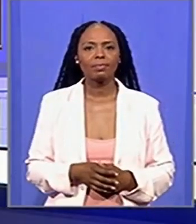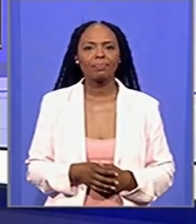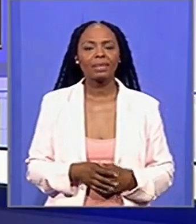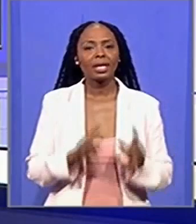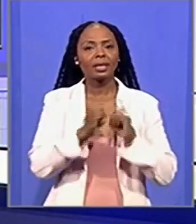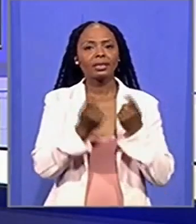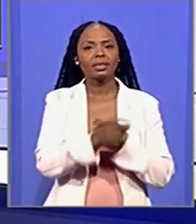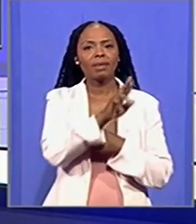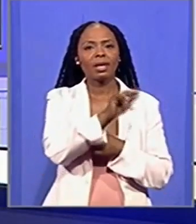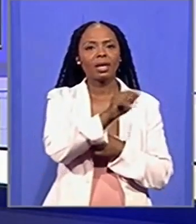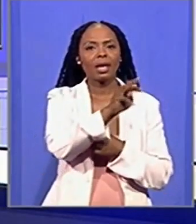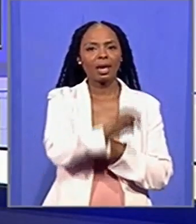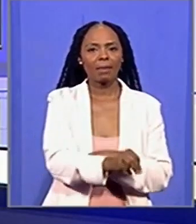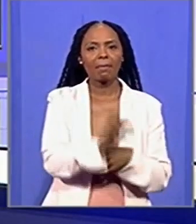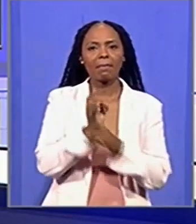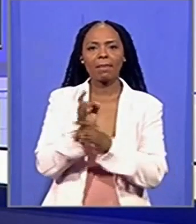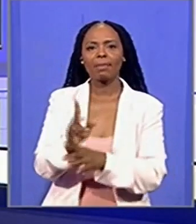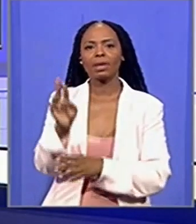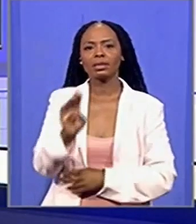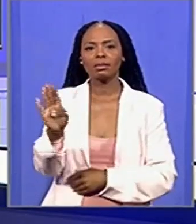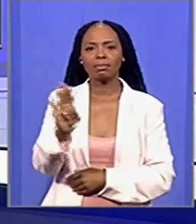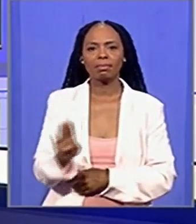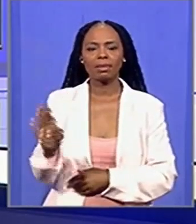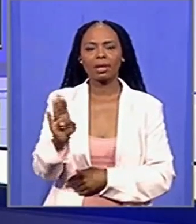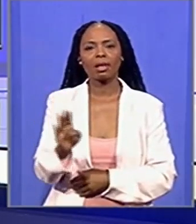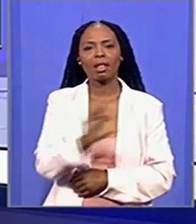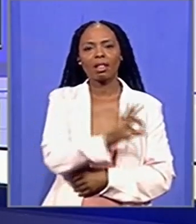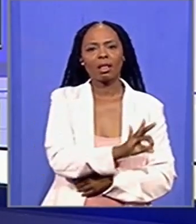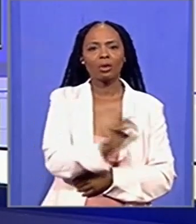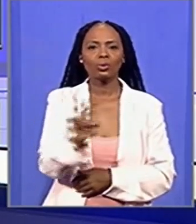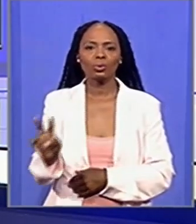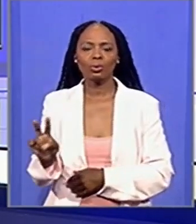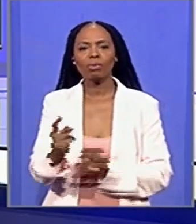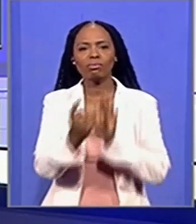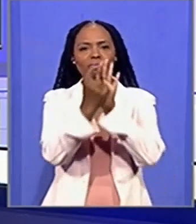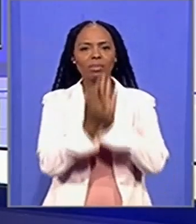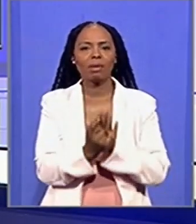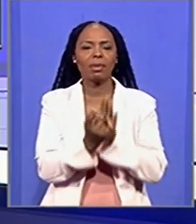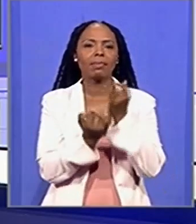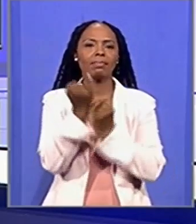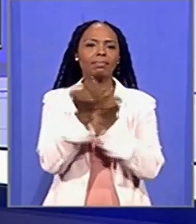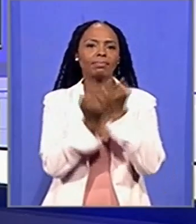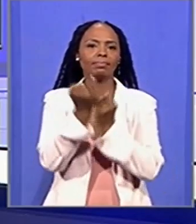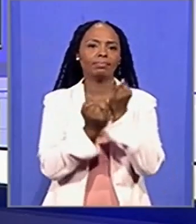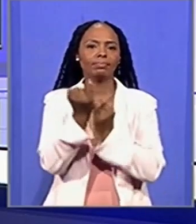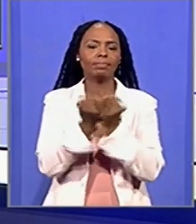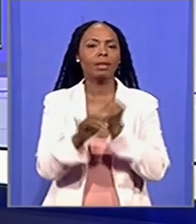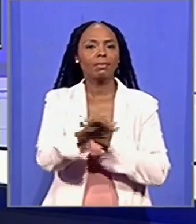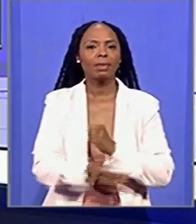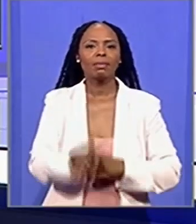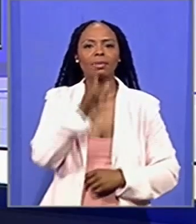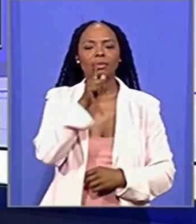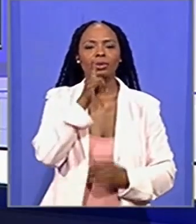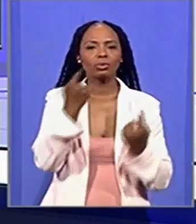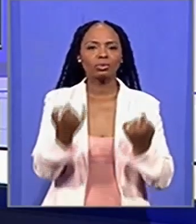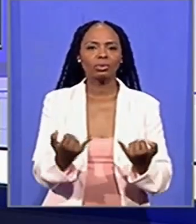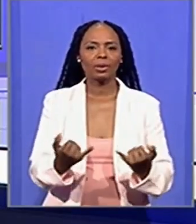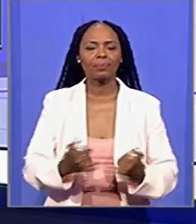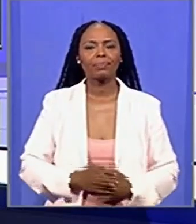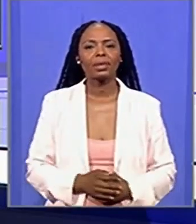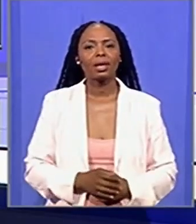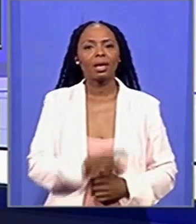Sehlopha sa Royal AM se hlotse sa Richards Bay ka ntlha tse 3 ho tse 2 papading ya DStv Premiership Pietermaritzburg kajeno.